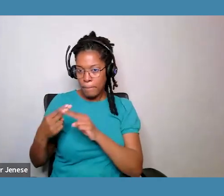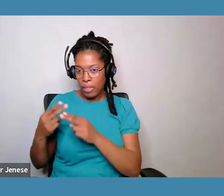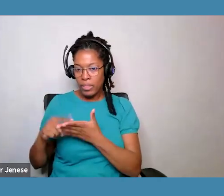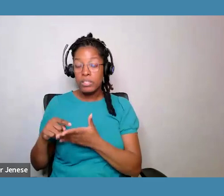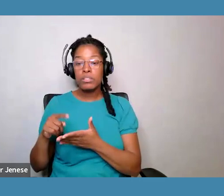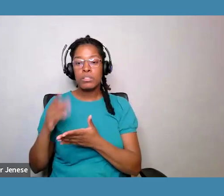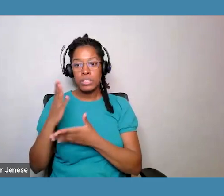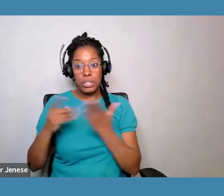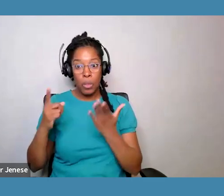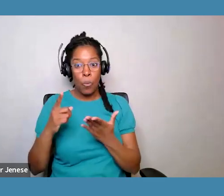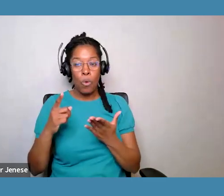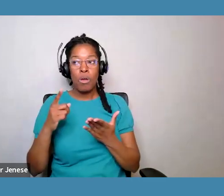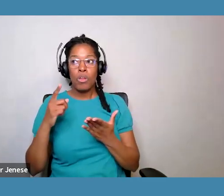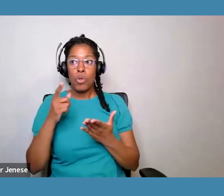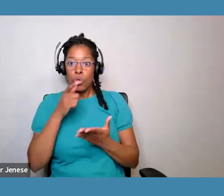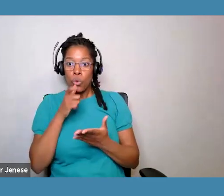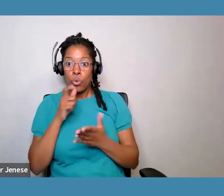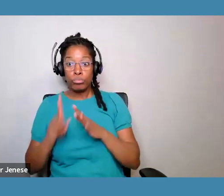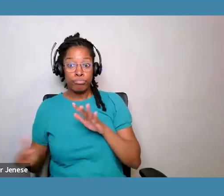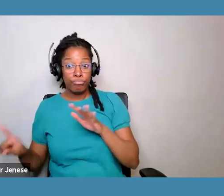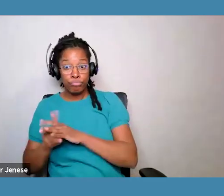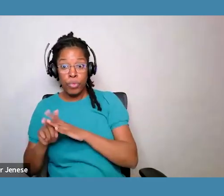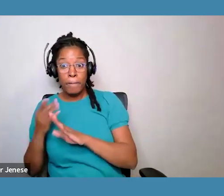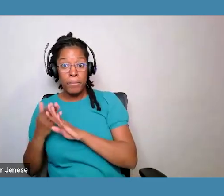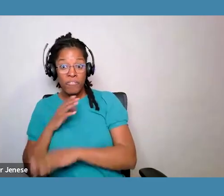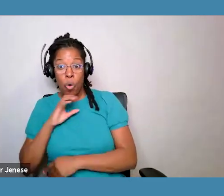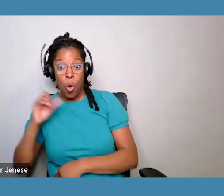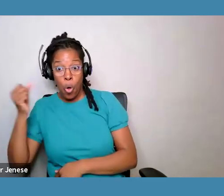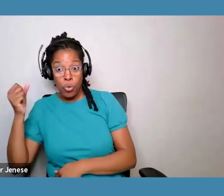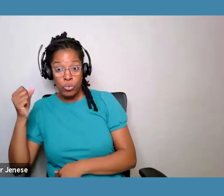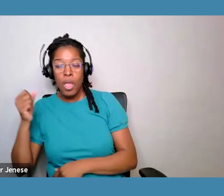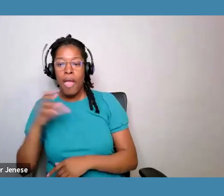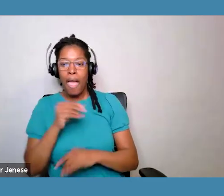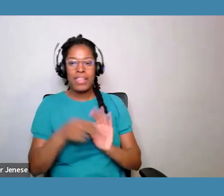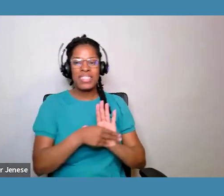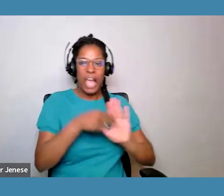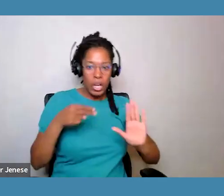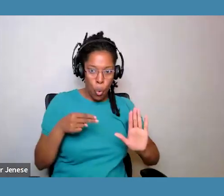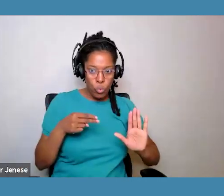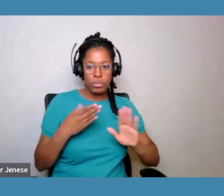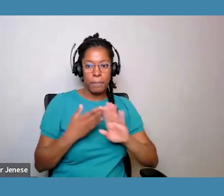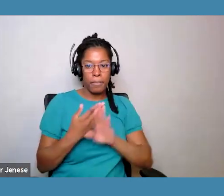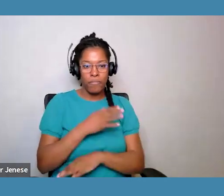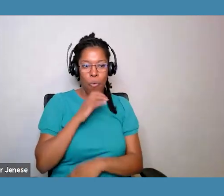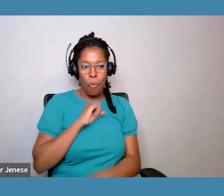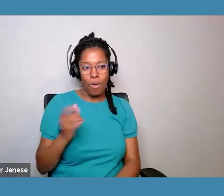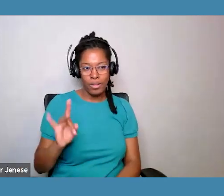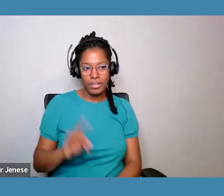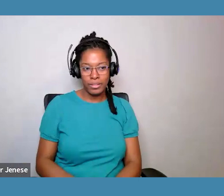that manifested prior to adulthood versus diagnosed prior to adulthood.